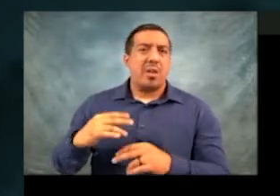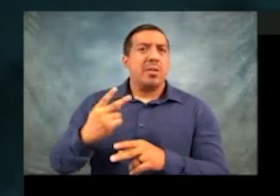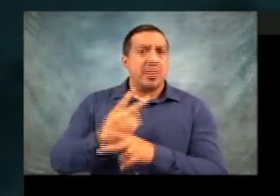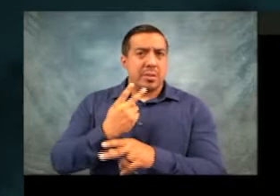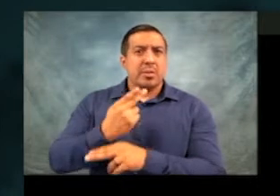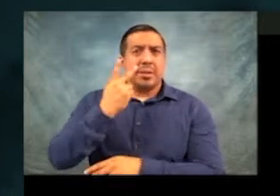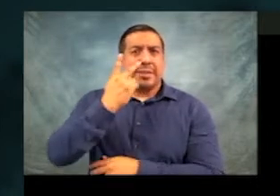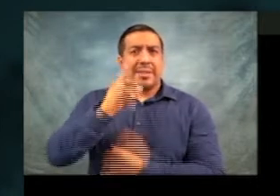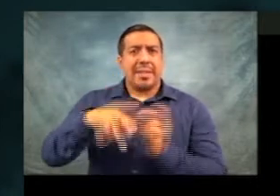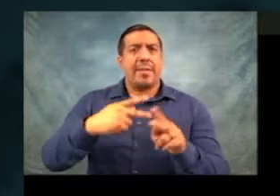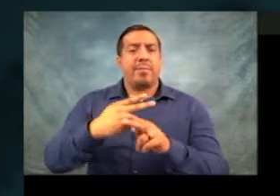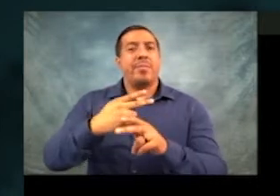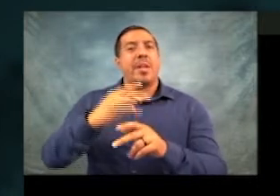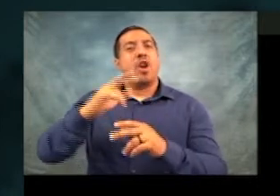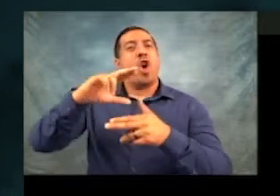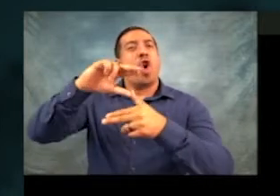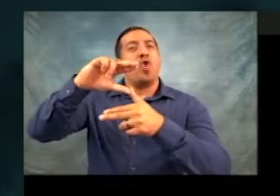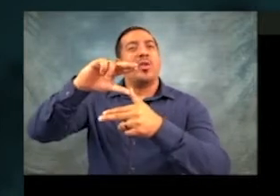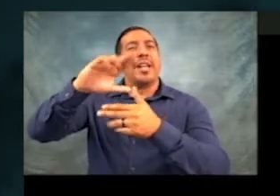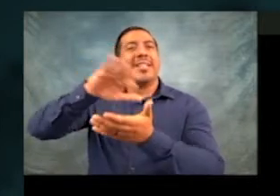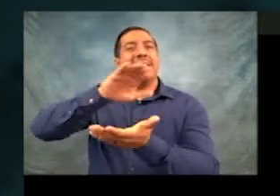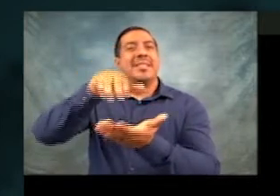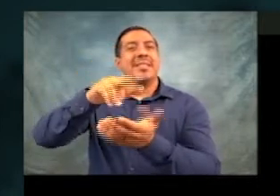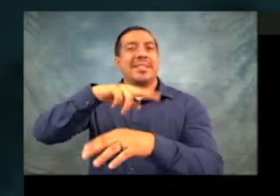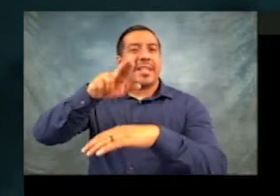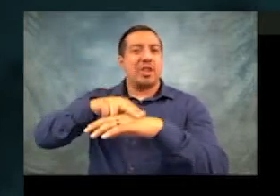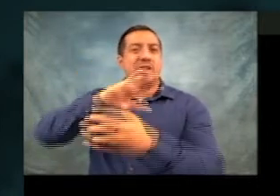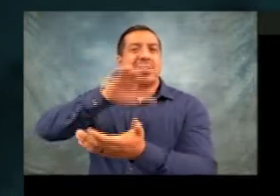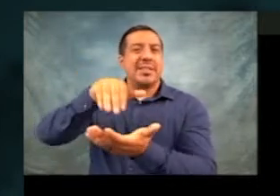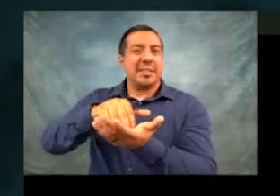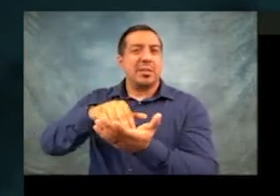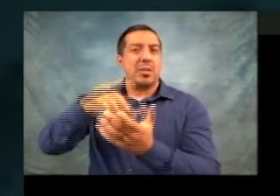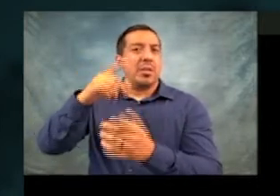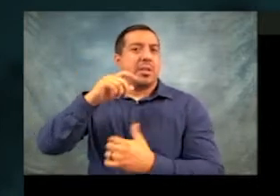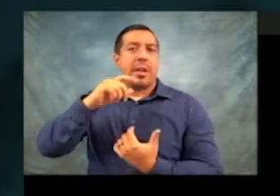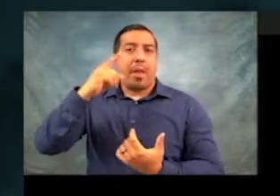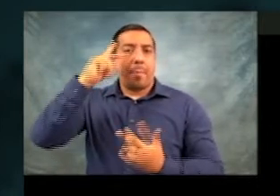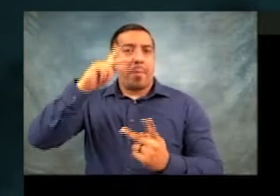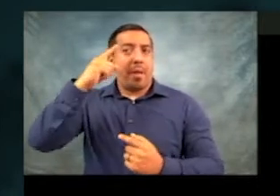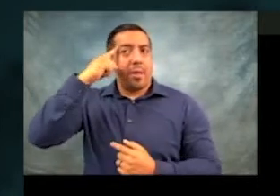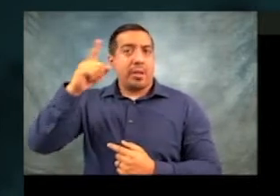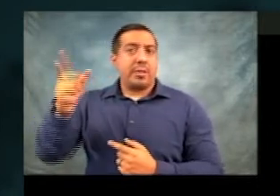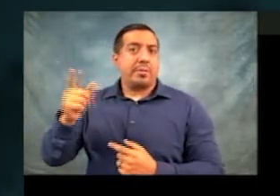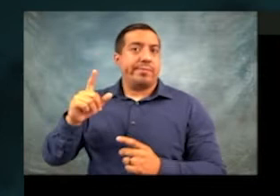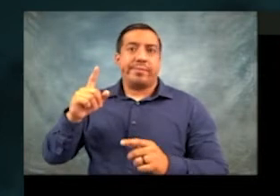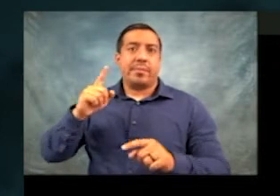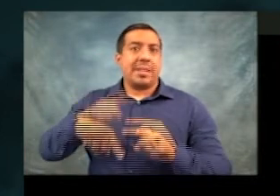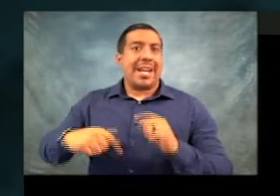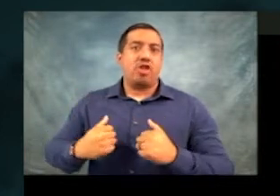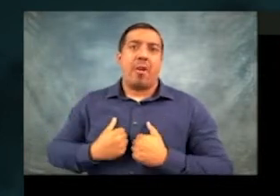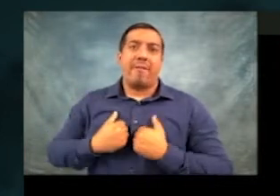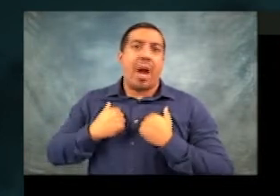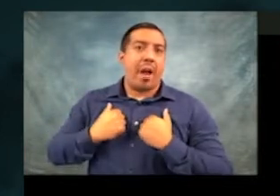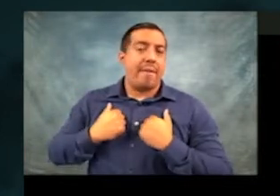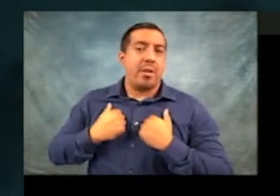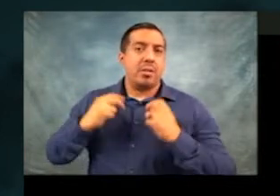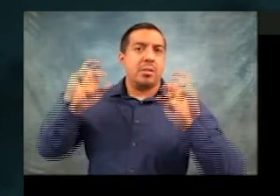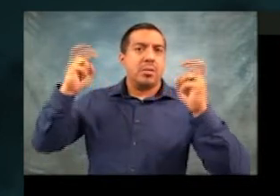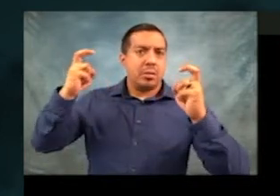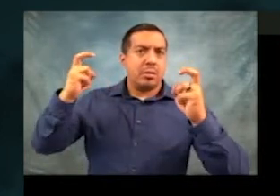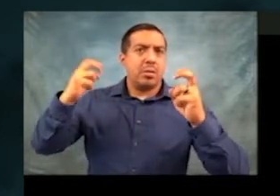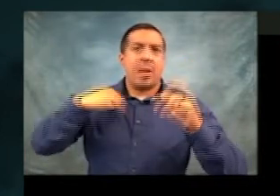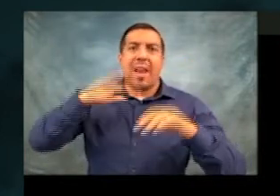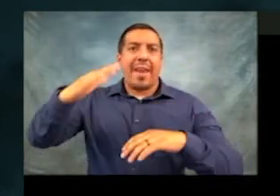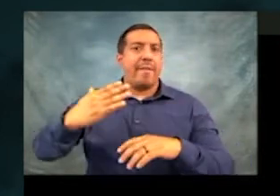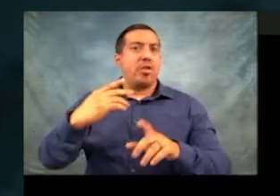the National Hurricane Center by ascribing it is unsurvivable. We've never used that type of language before, and I'm going to explain